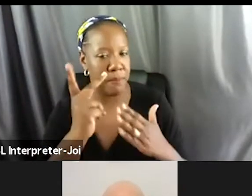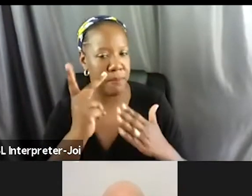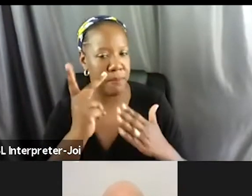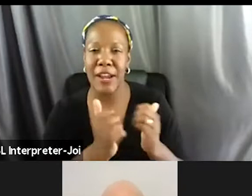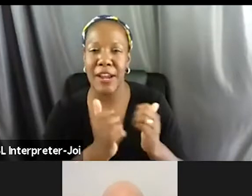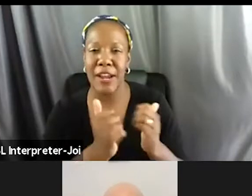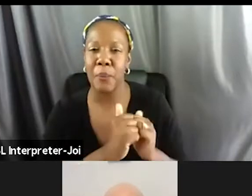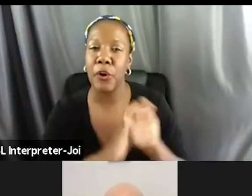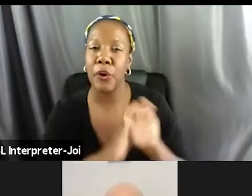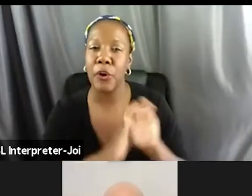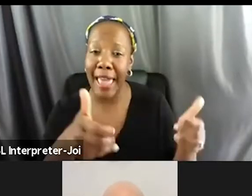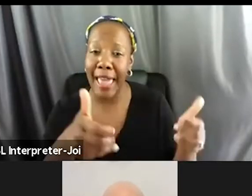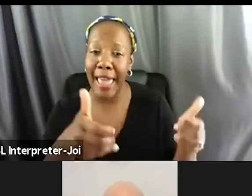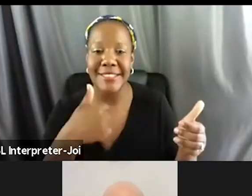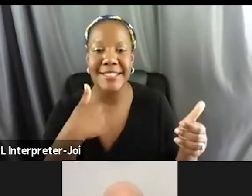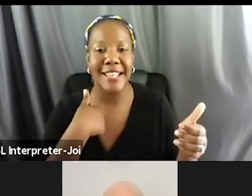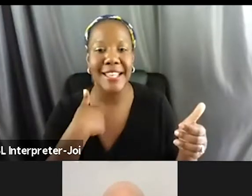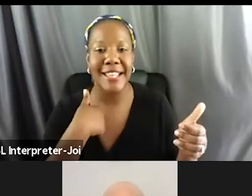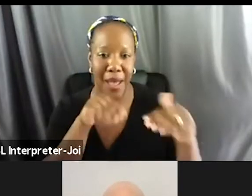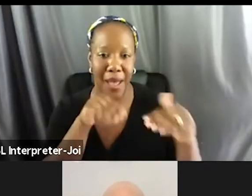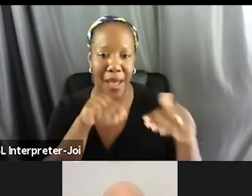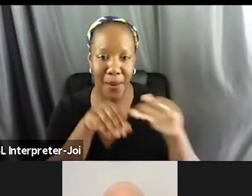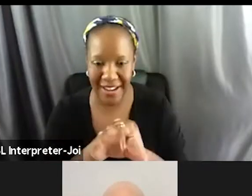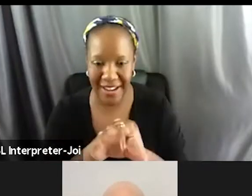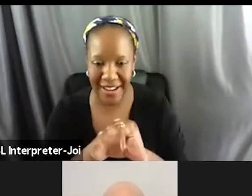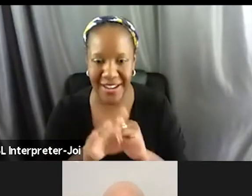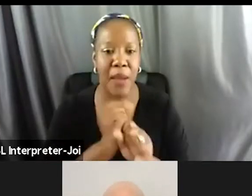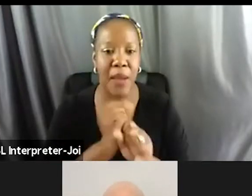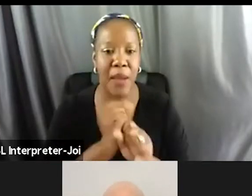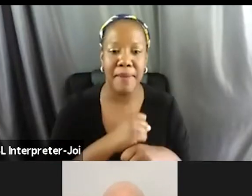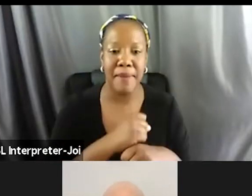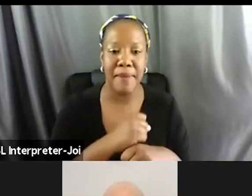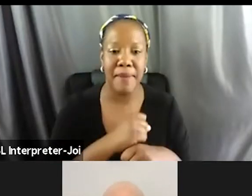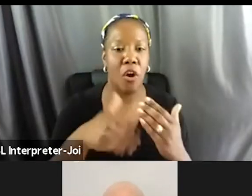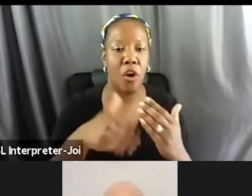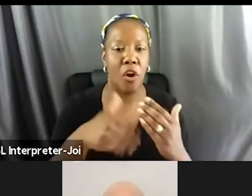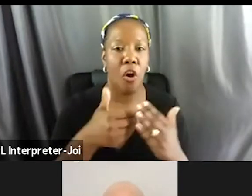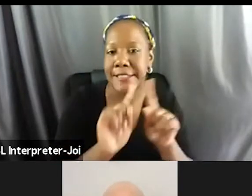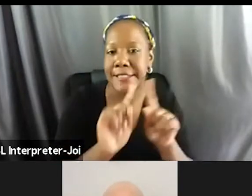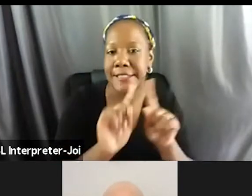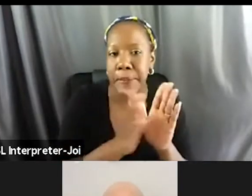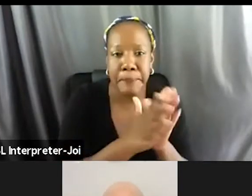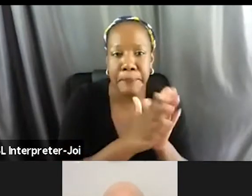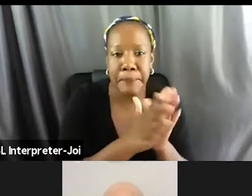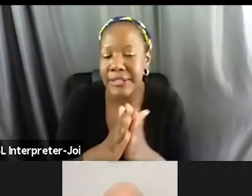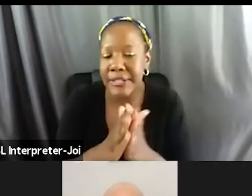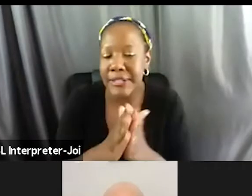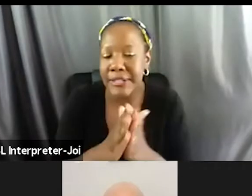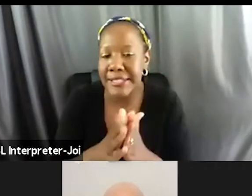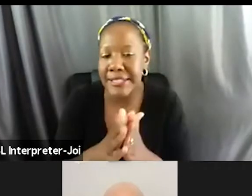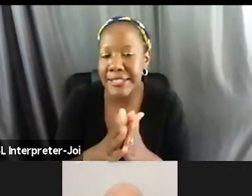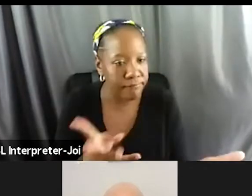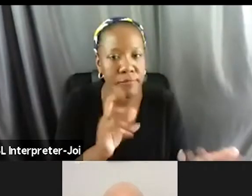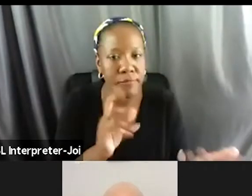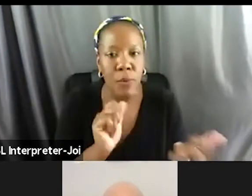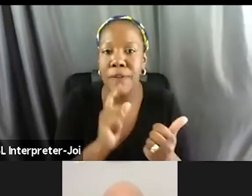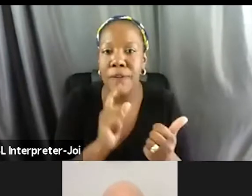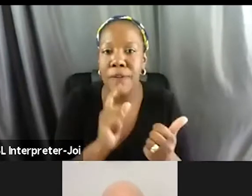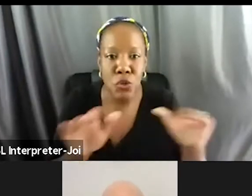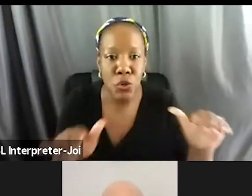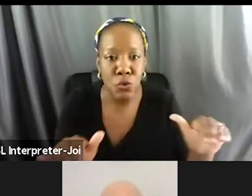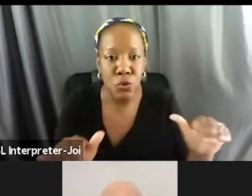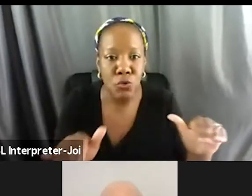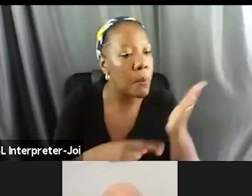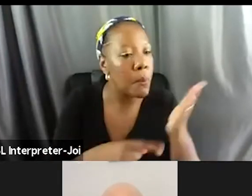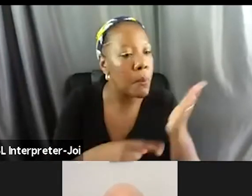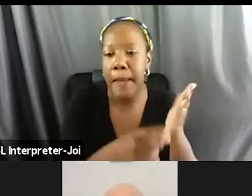class, and I went in and we made all these books and we talked with the children about what makes them different. And it could be a difference that you